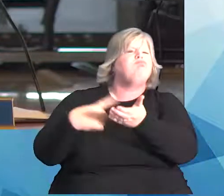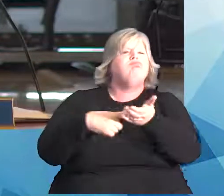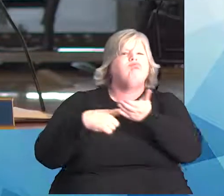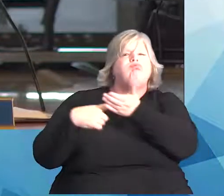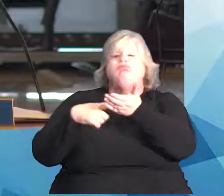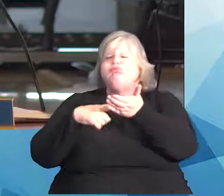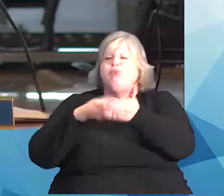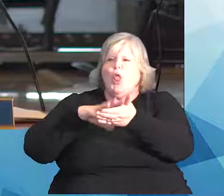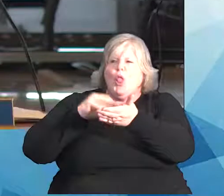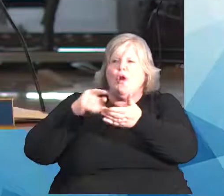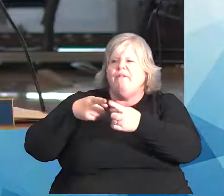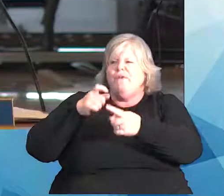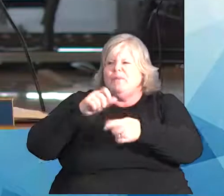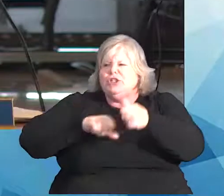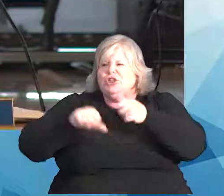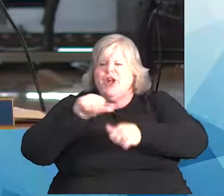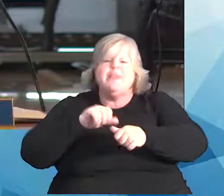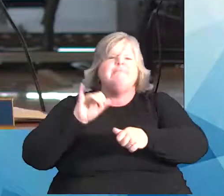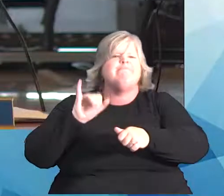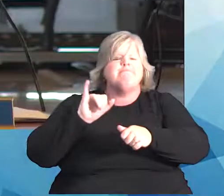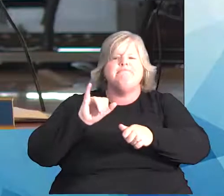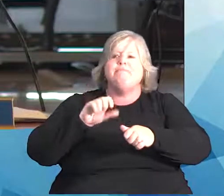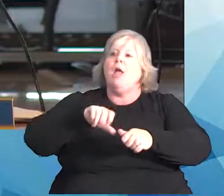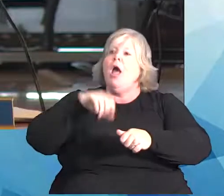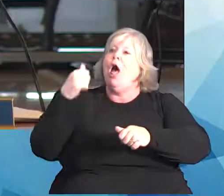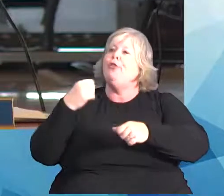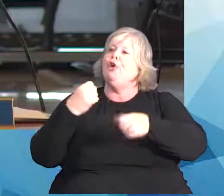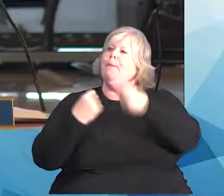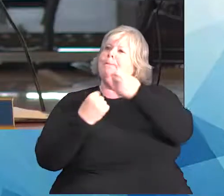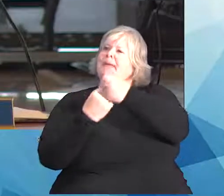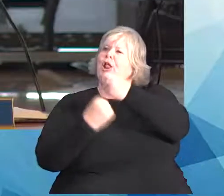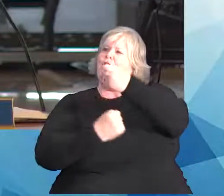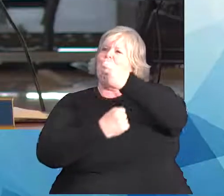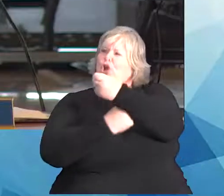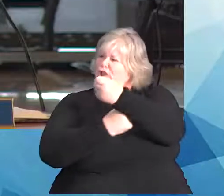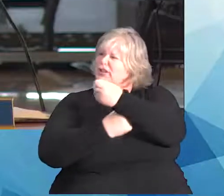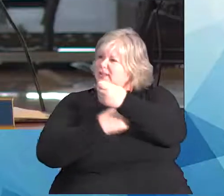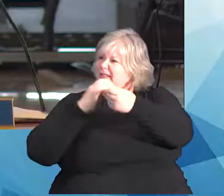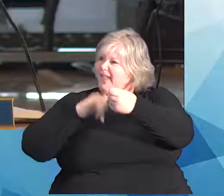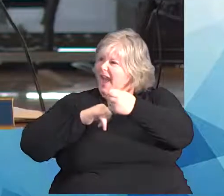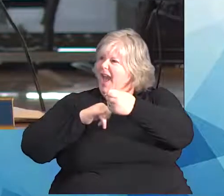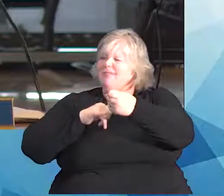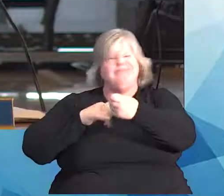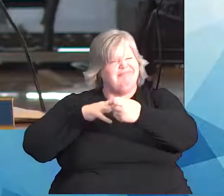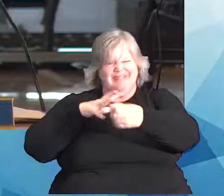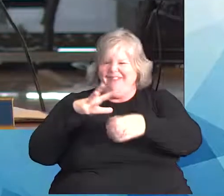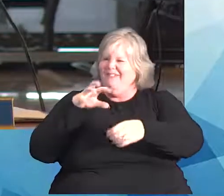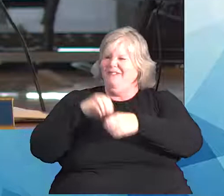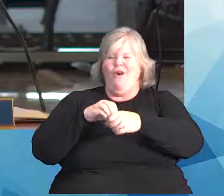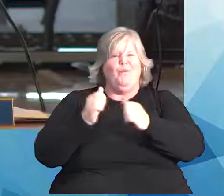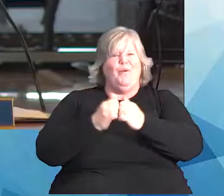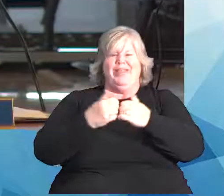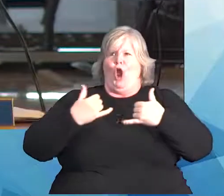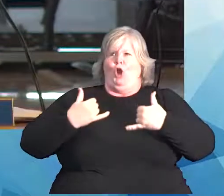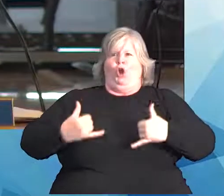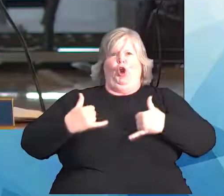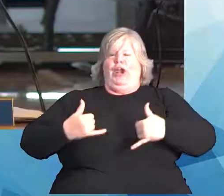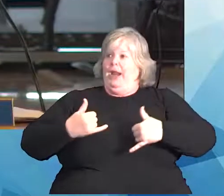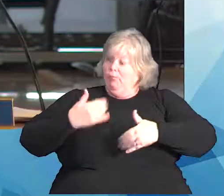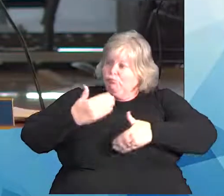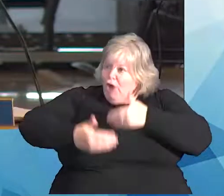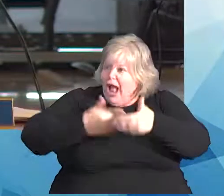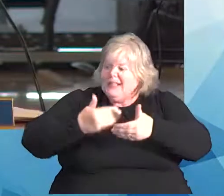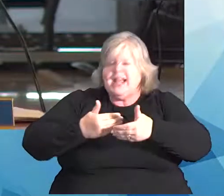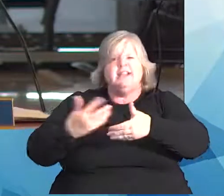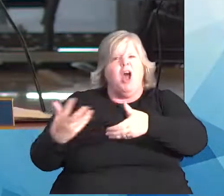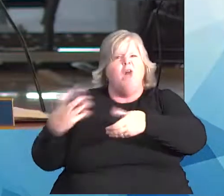we found that the other pillars fit nicely into the programming and the processes that we are developing.